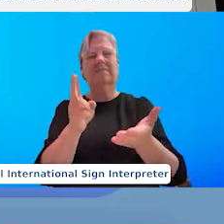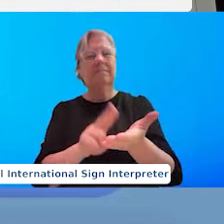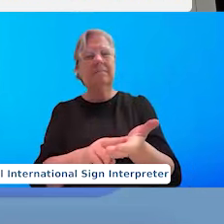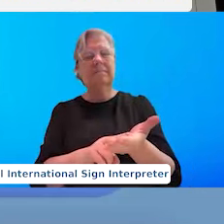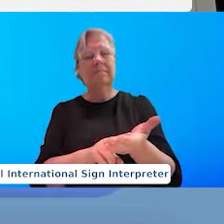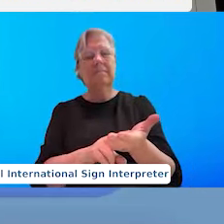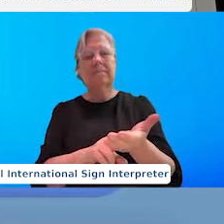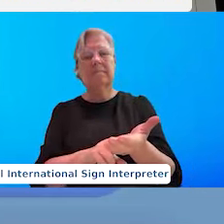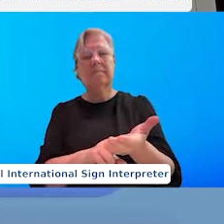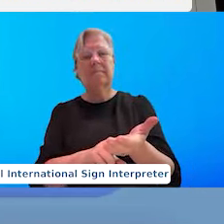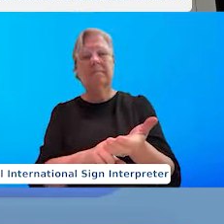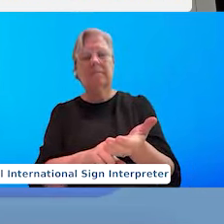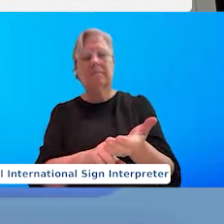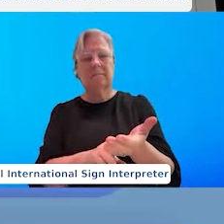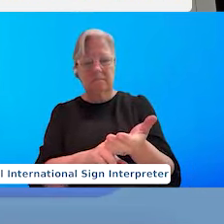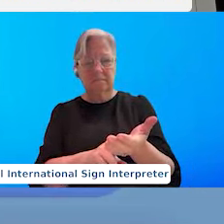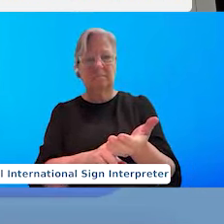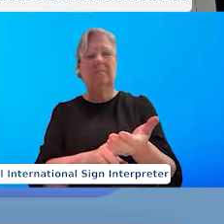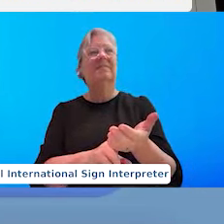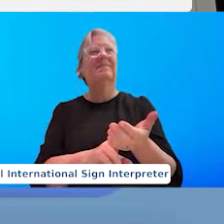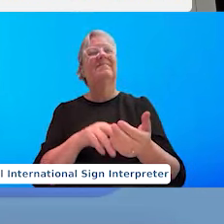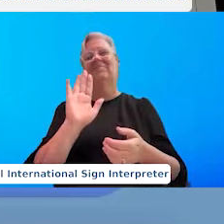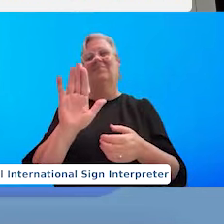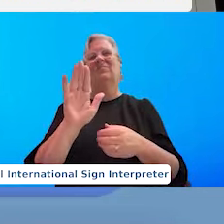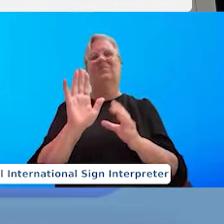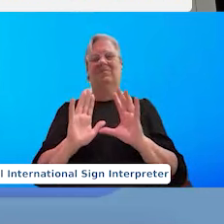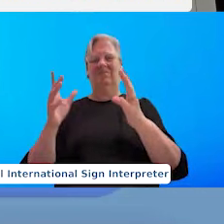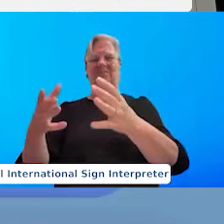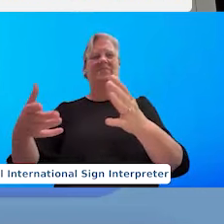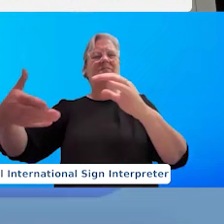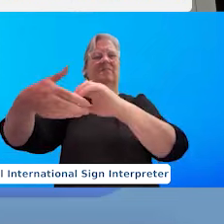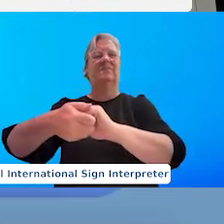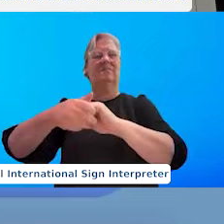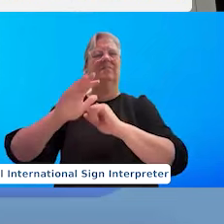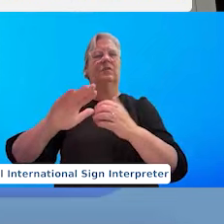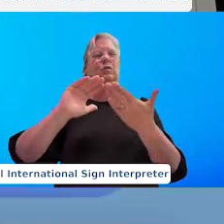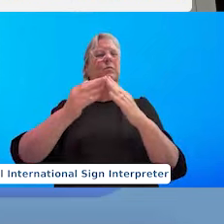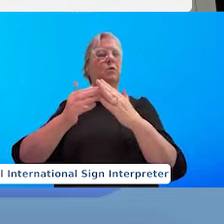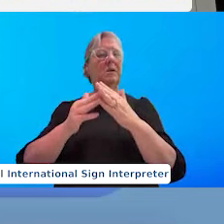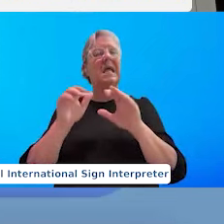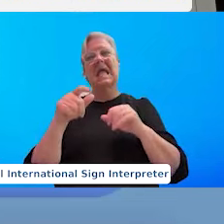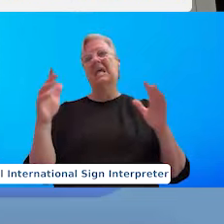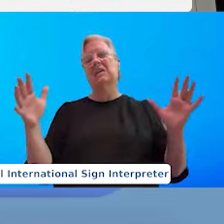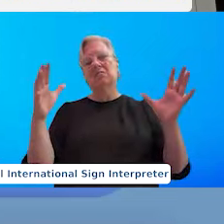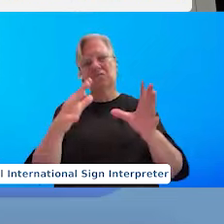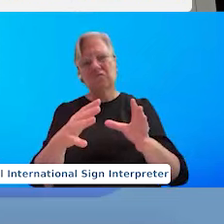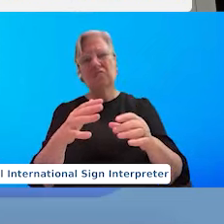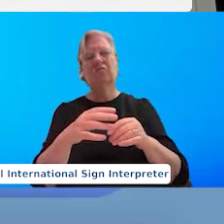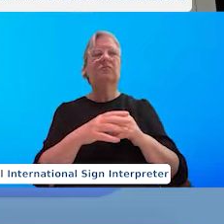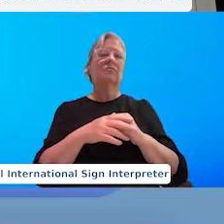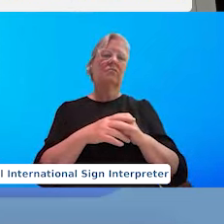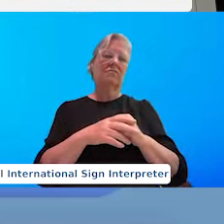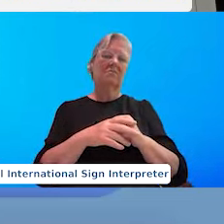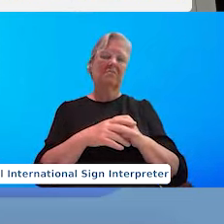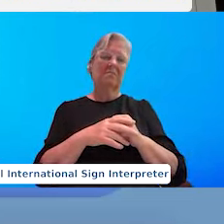120,000 baht. And this isn't for individual loaning, but for the group loaning, of course, they can pair